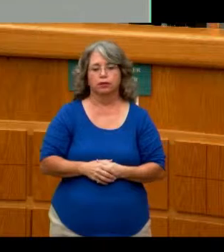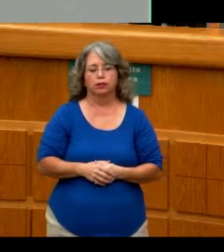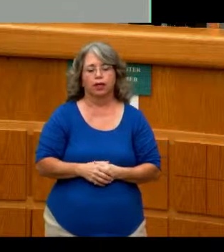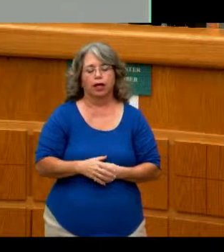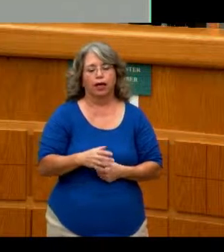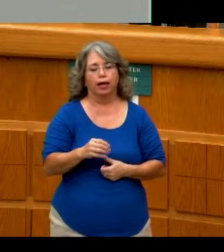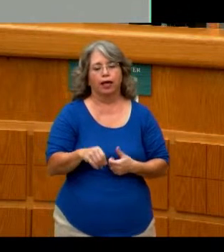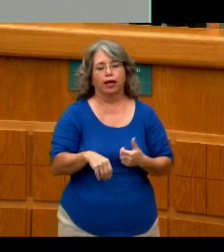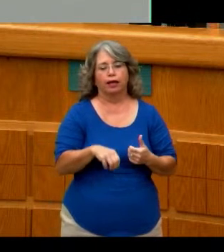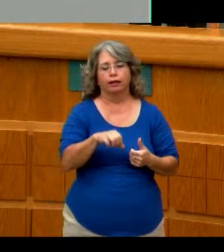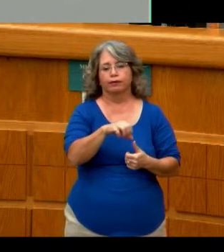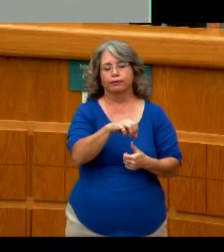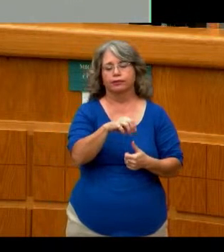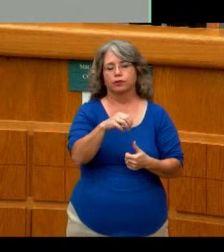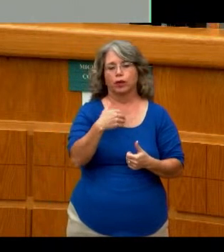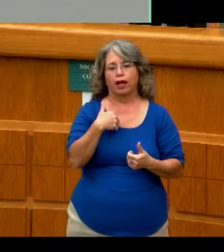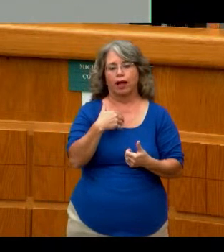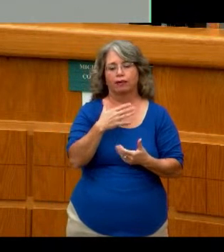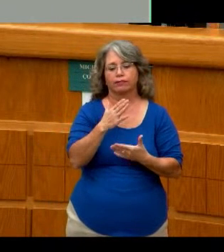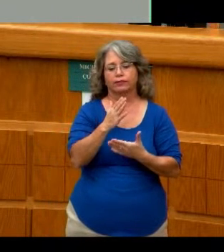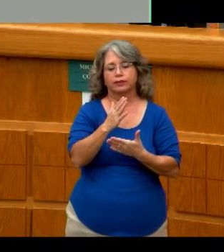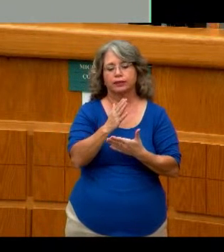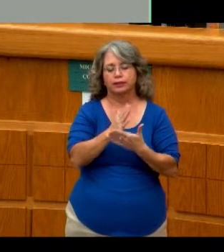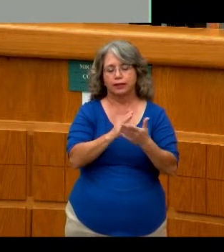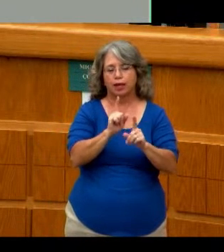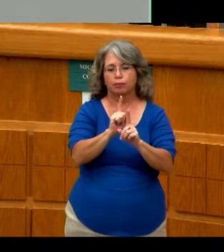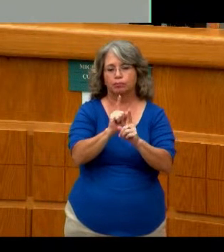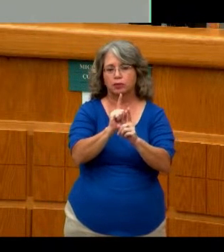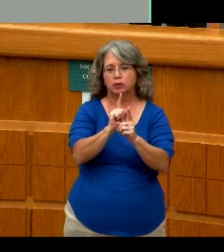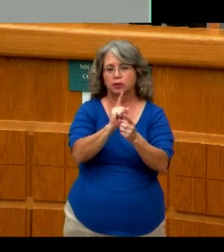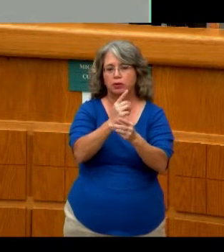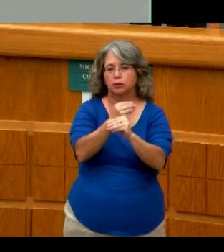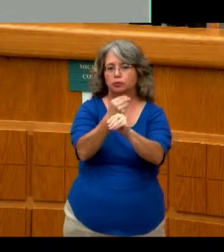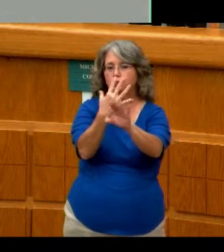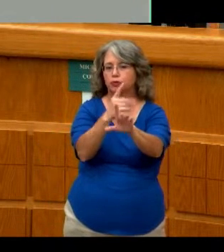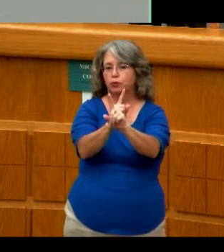test. There's a partial remote schooling